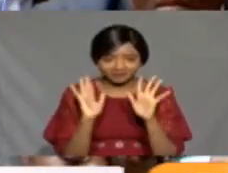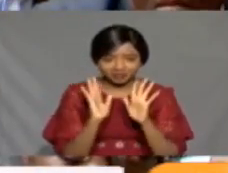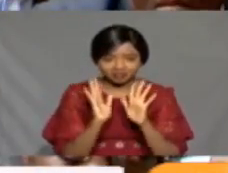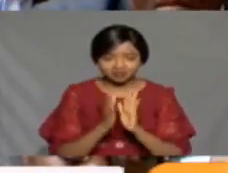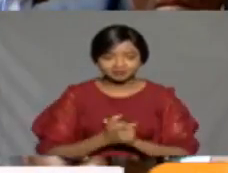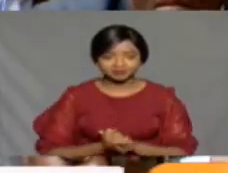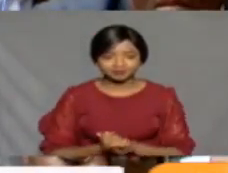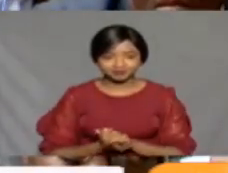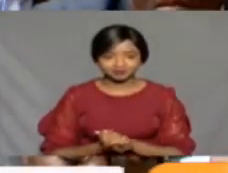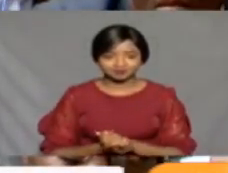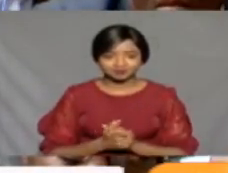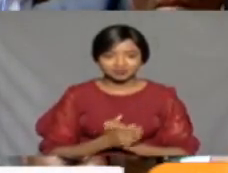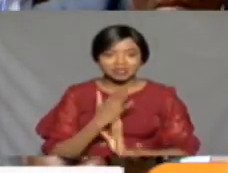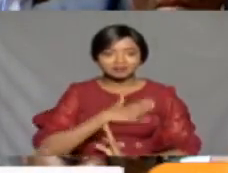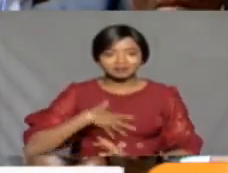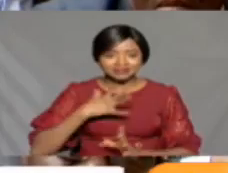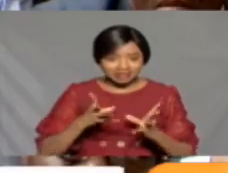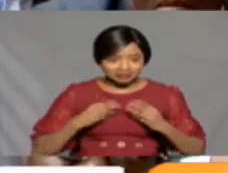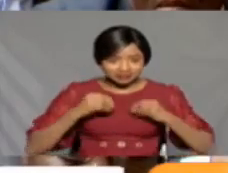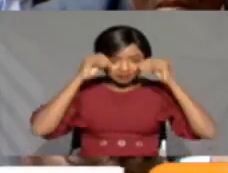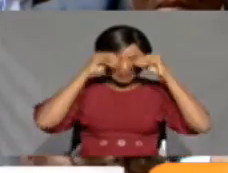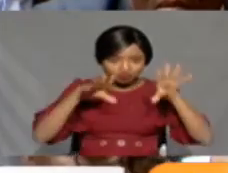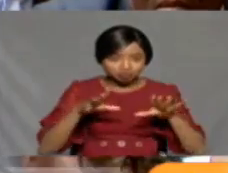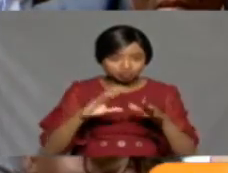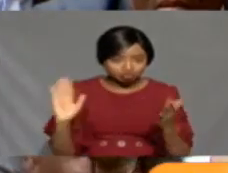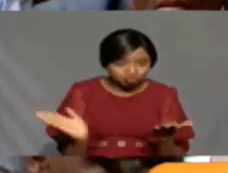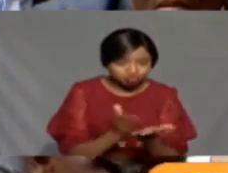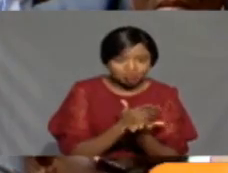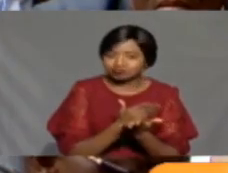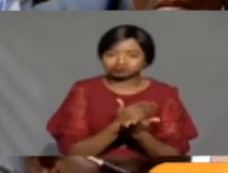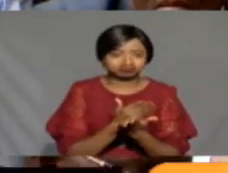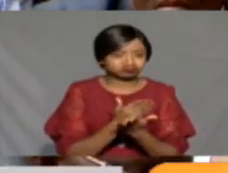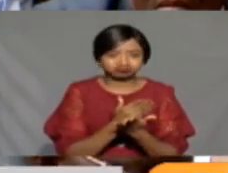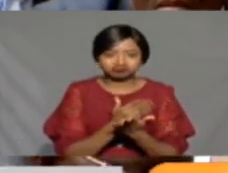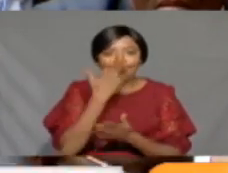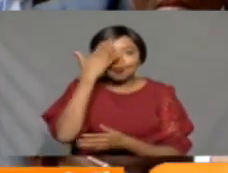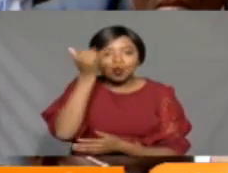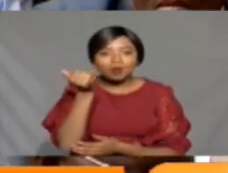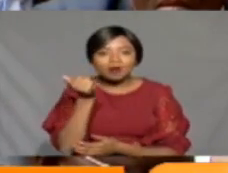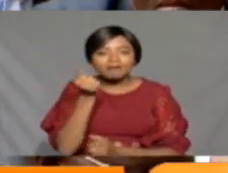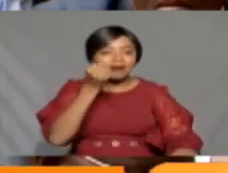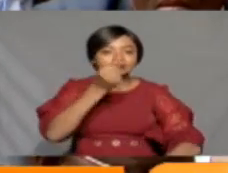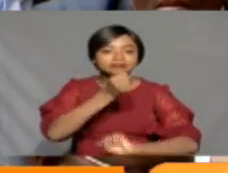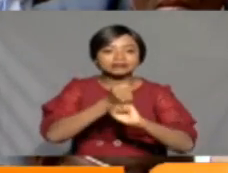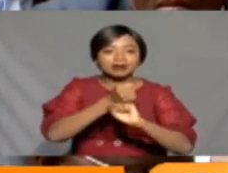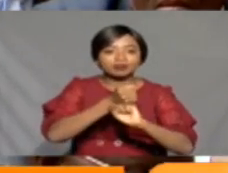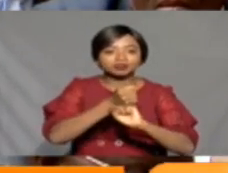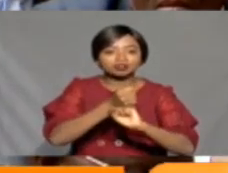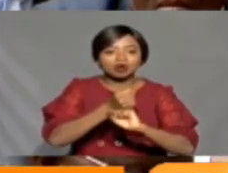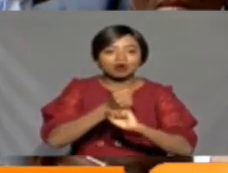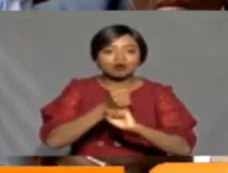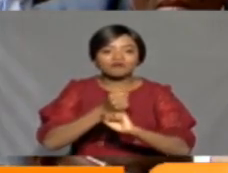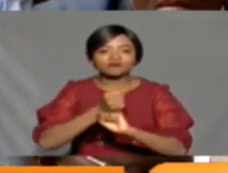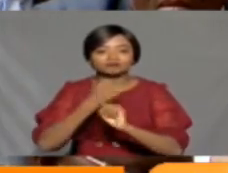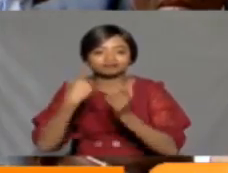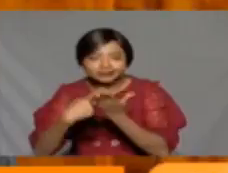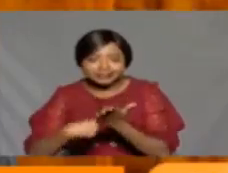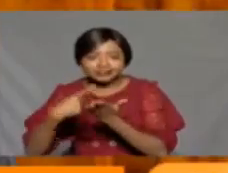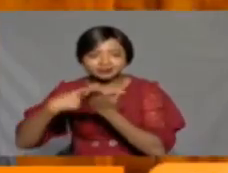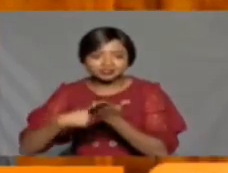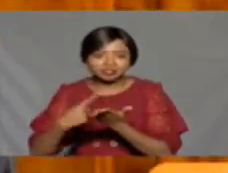not allow devolution to be threatened, because the circle of mediations and